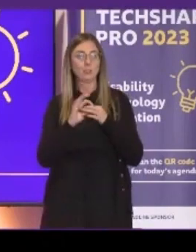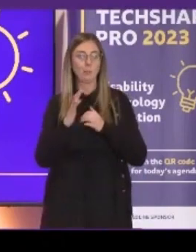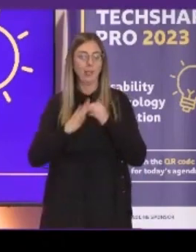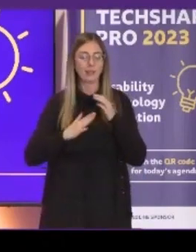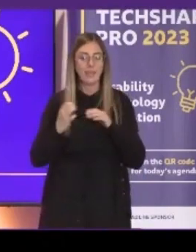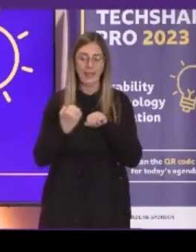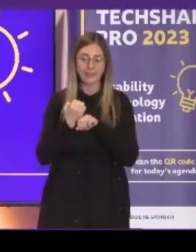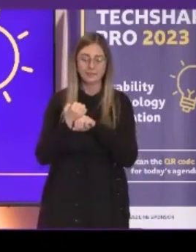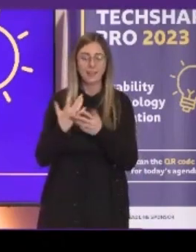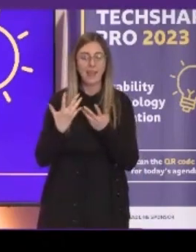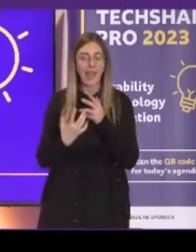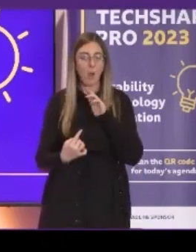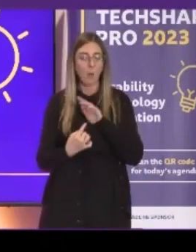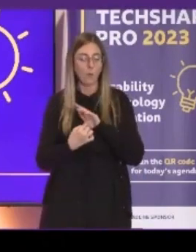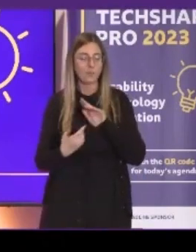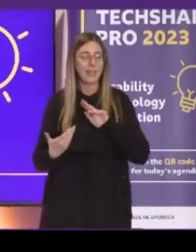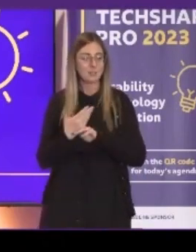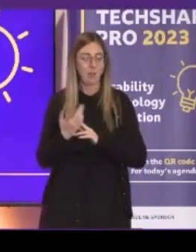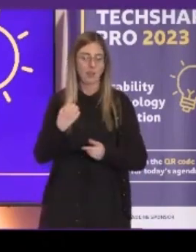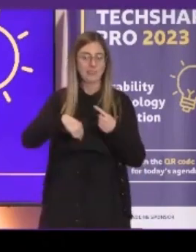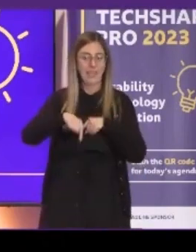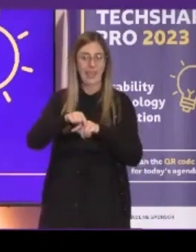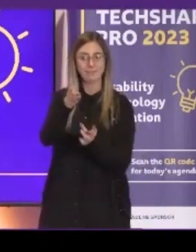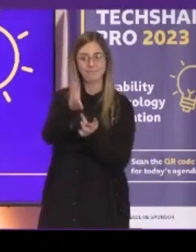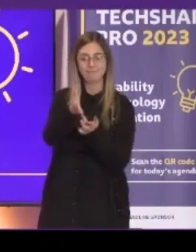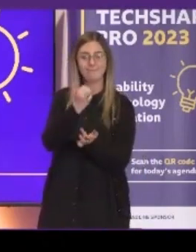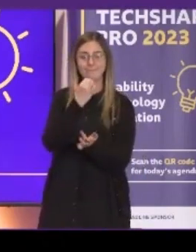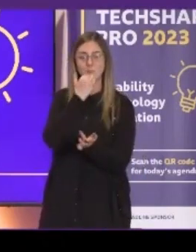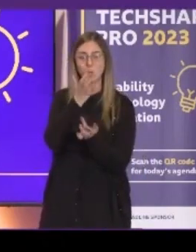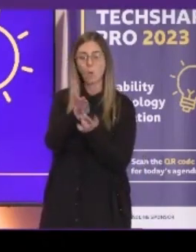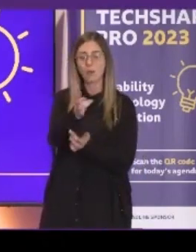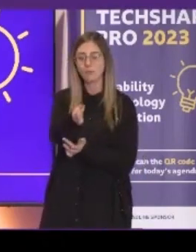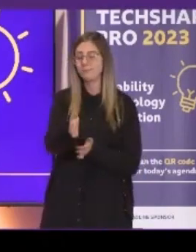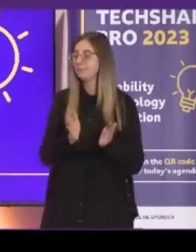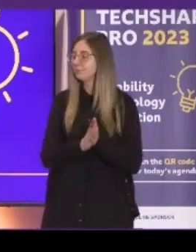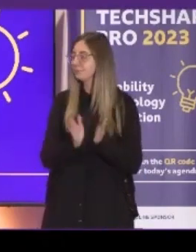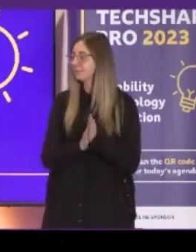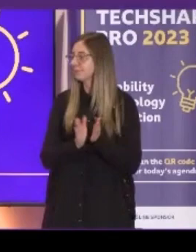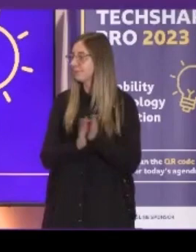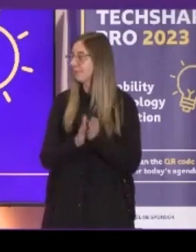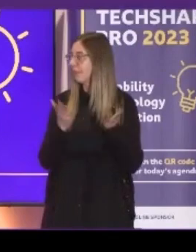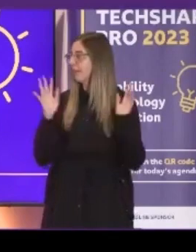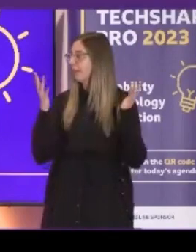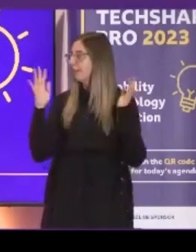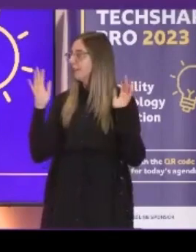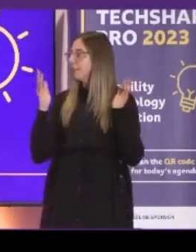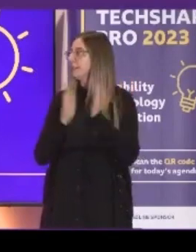how important accessibility is in the middle of that. So wonderful. Thank you very much. Thank you.